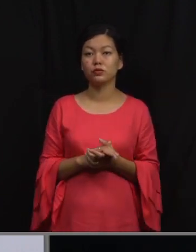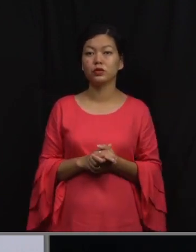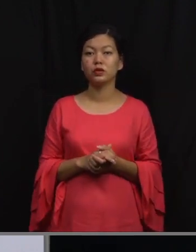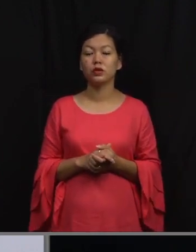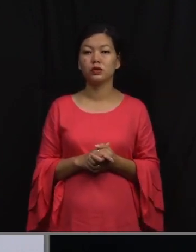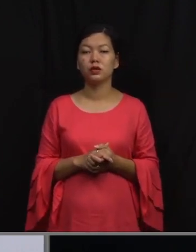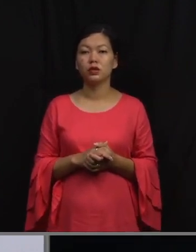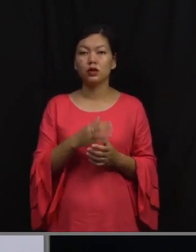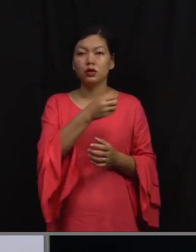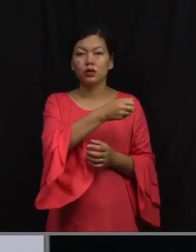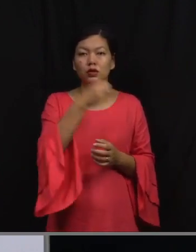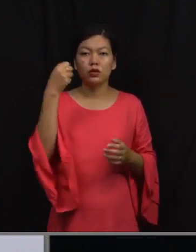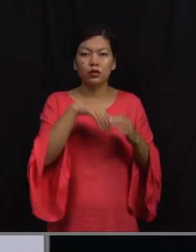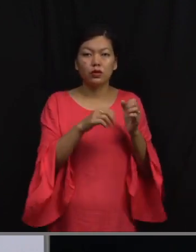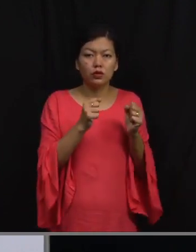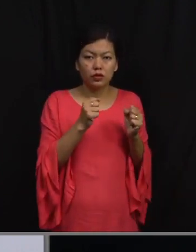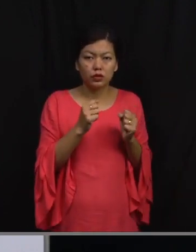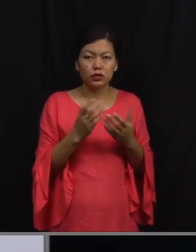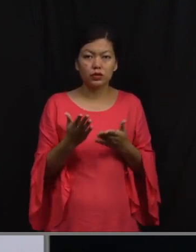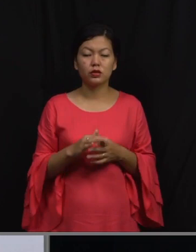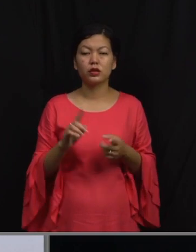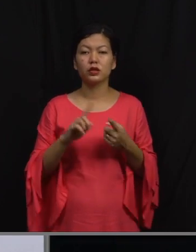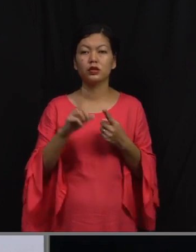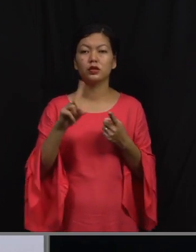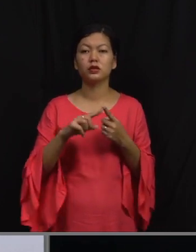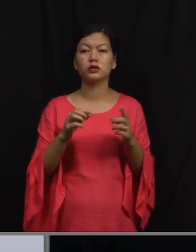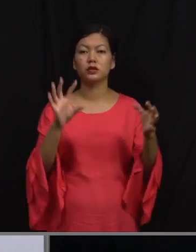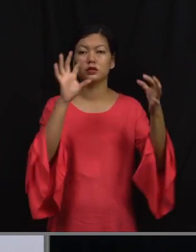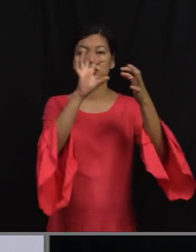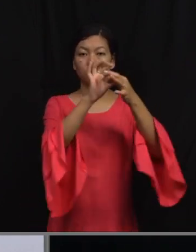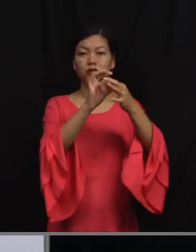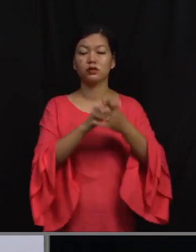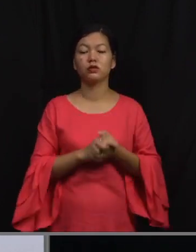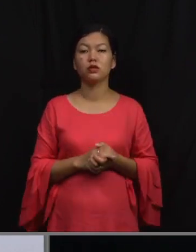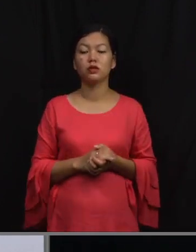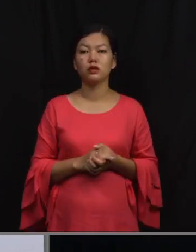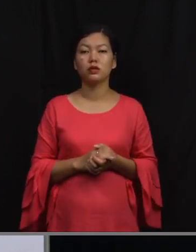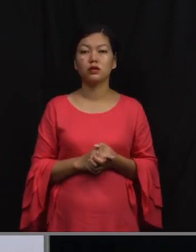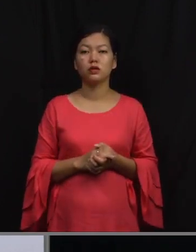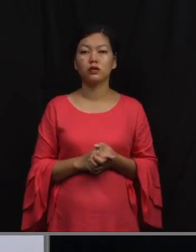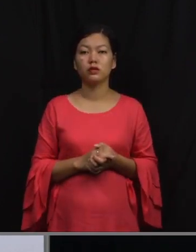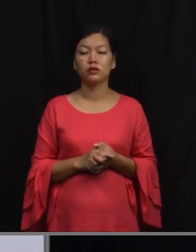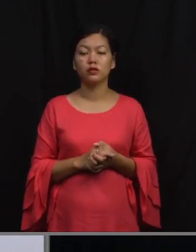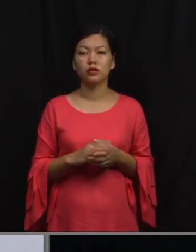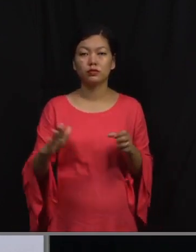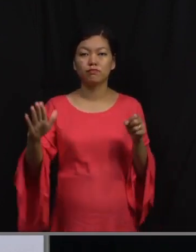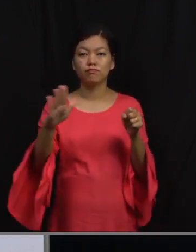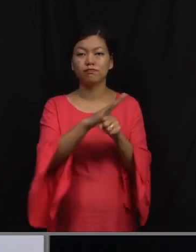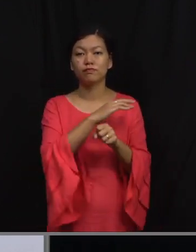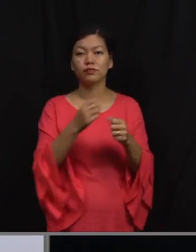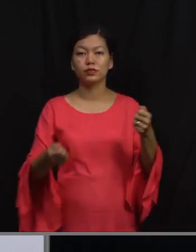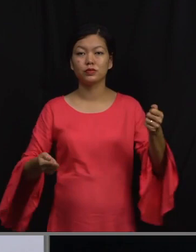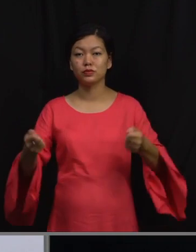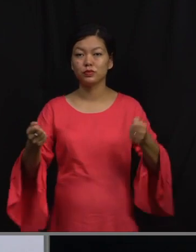refrigerator to the electric train, okay, we can govern each and every vehicles or each and